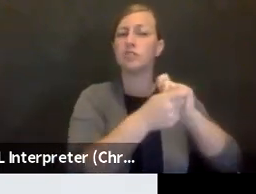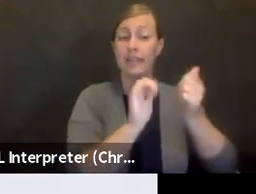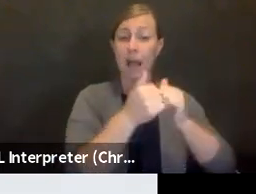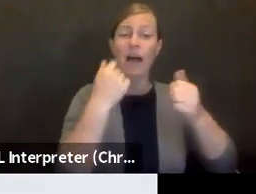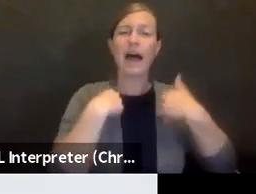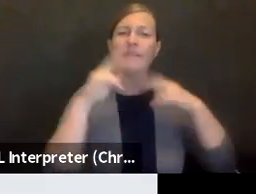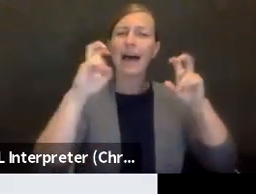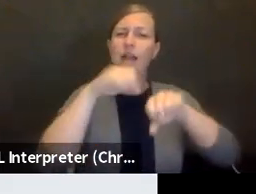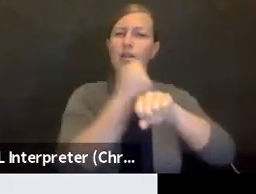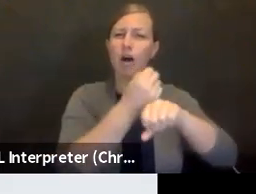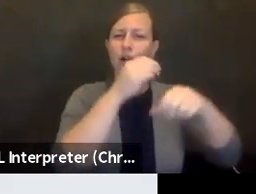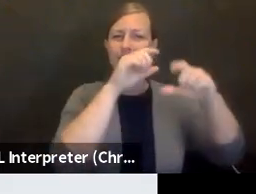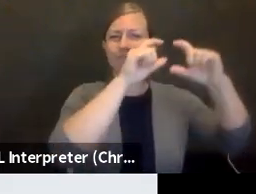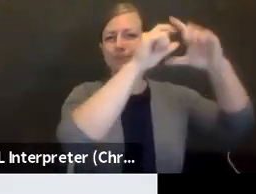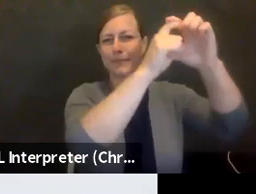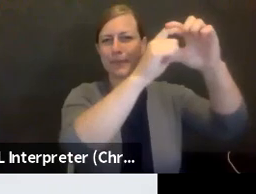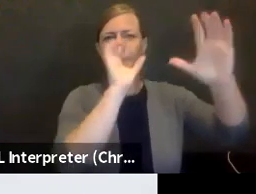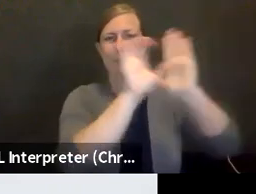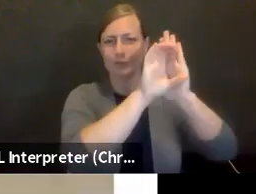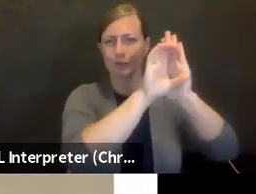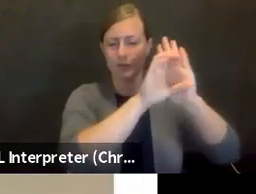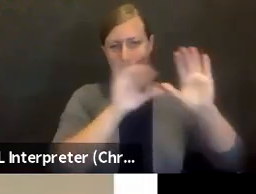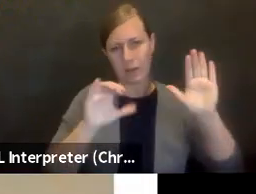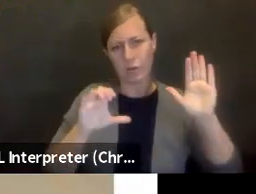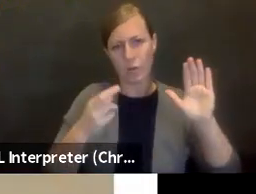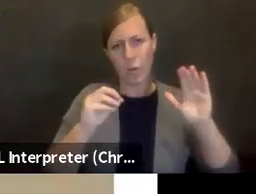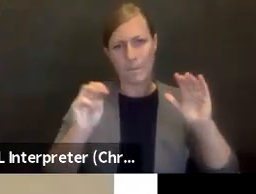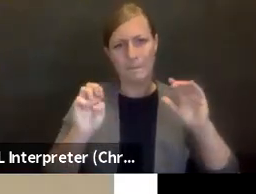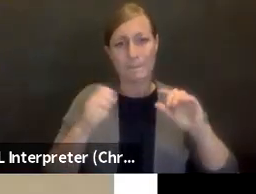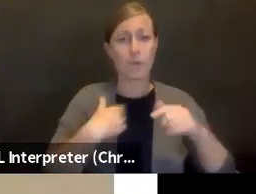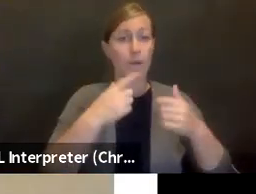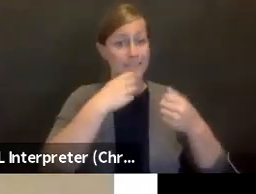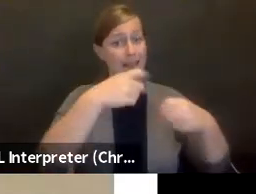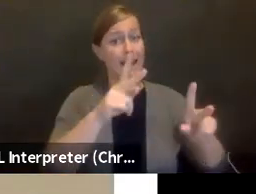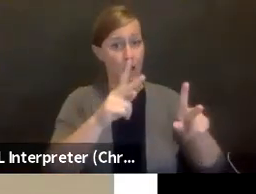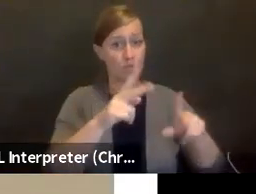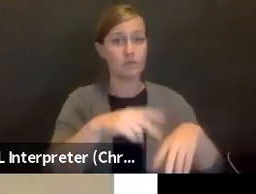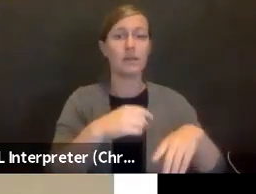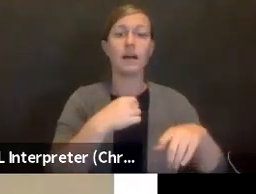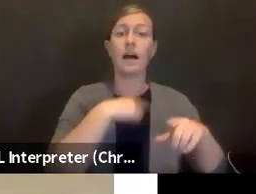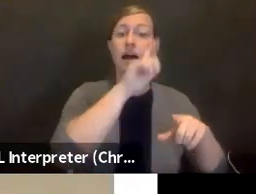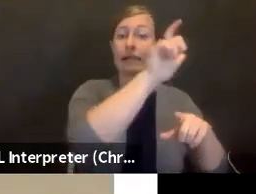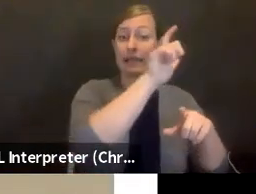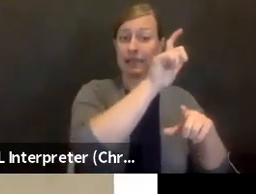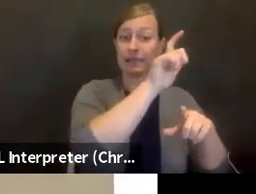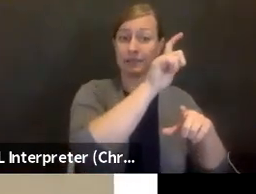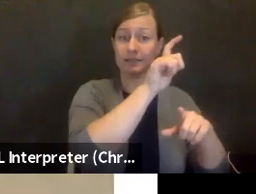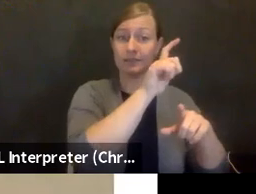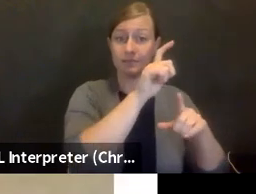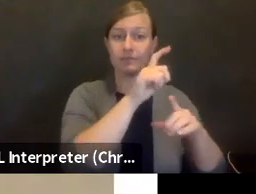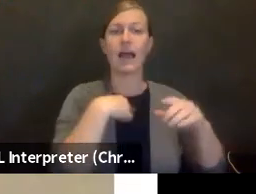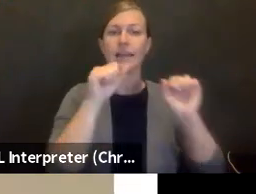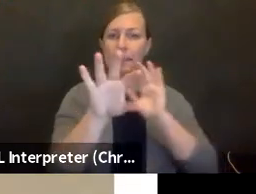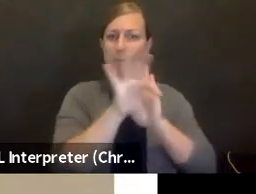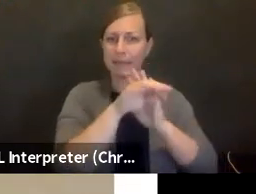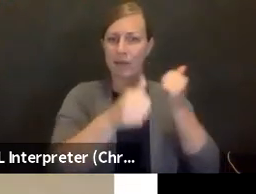in the Chrome browser. So I'll push allow. But once again, I'll demonstrate. I click the lock and I can choose my